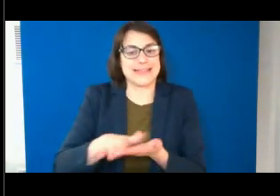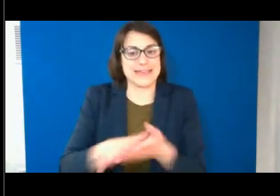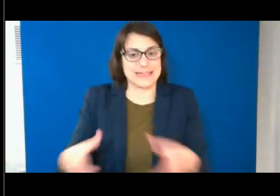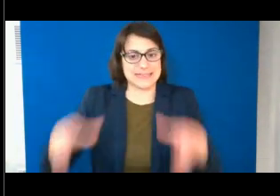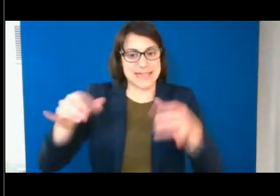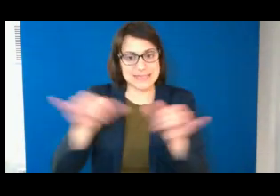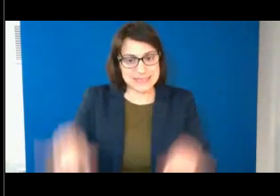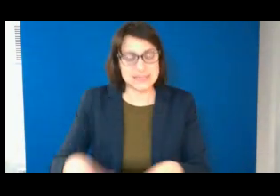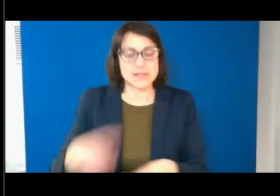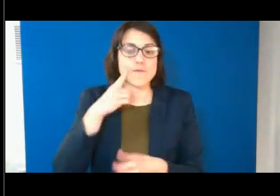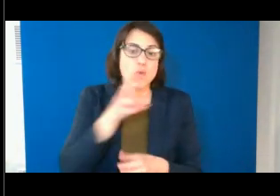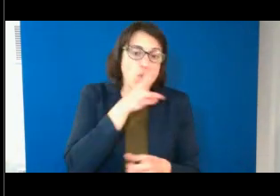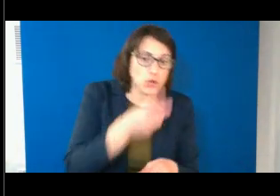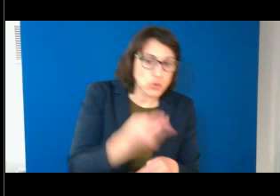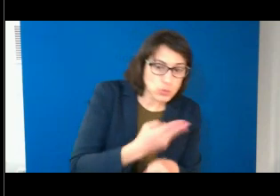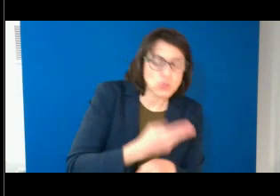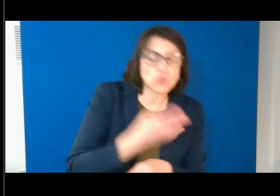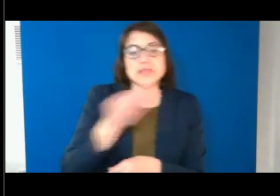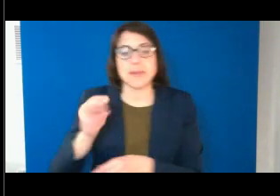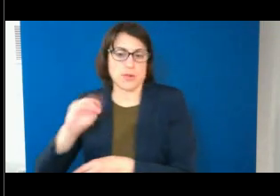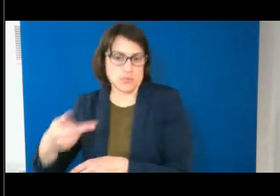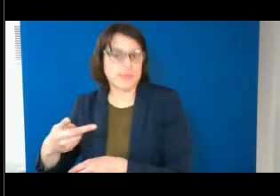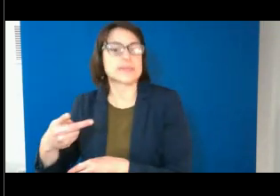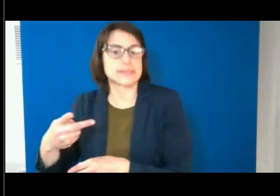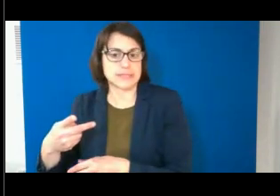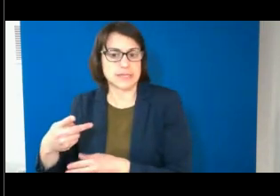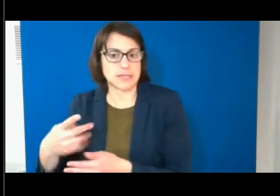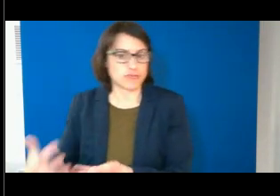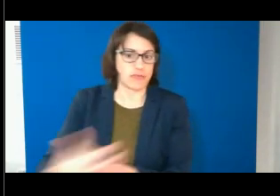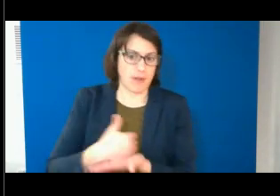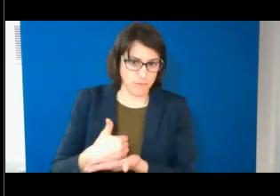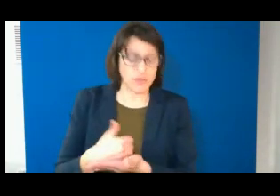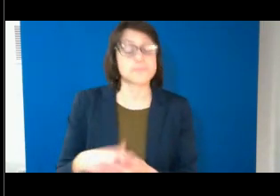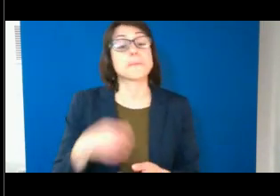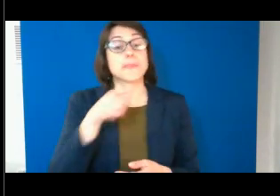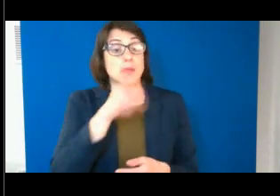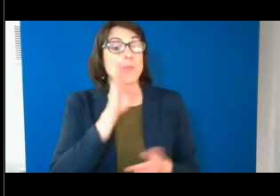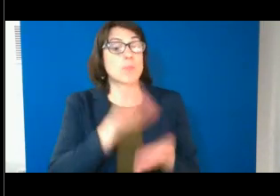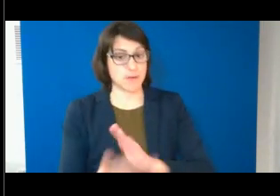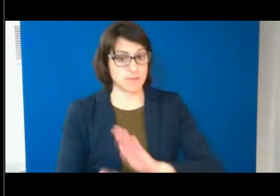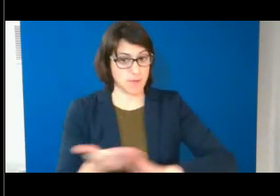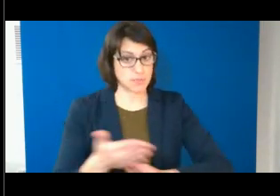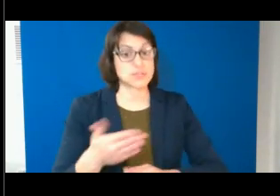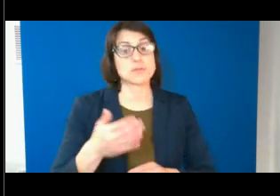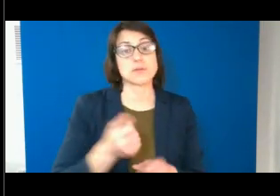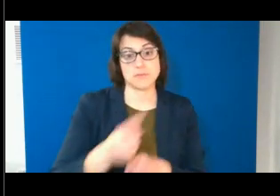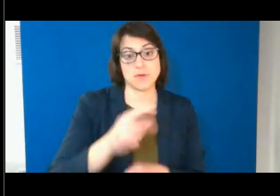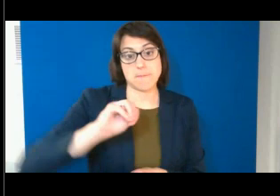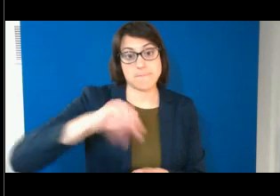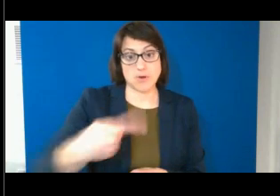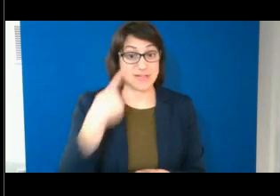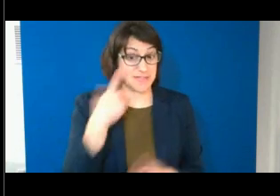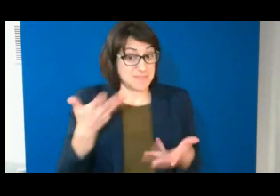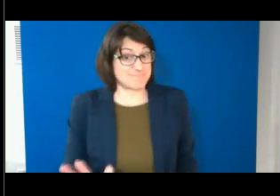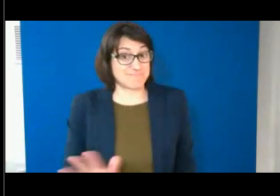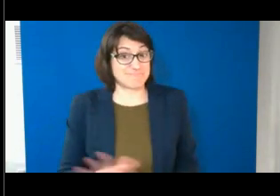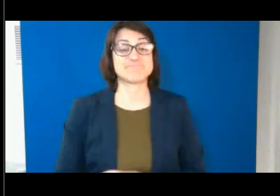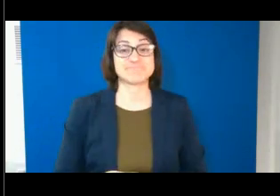hopefully microplastic recovery. And that's currently what we're developing, and that's going to be operational once again in March next year. Okay, I think that's everything.